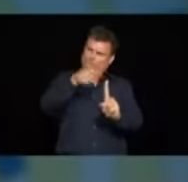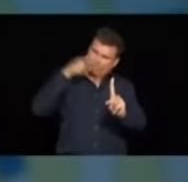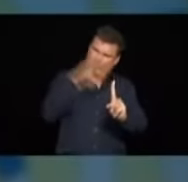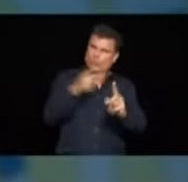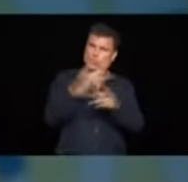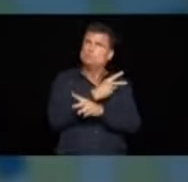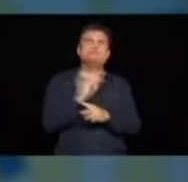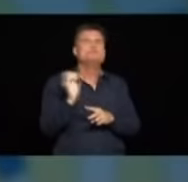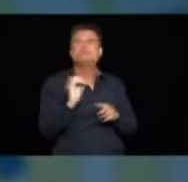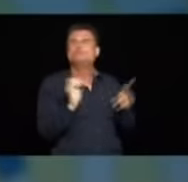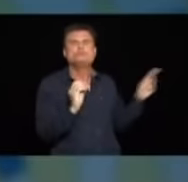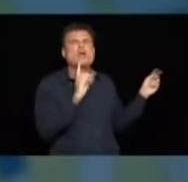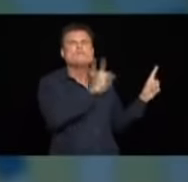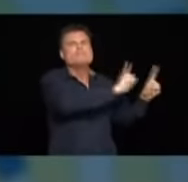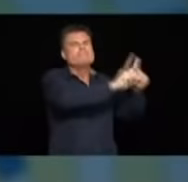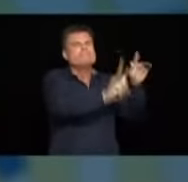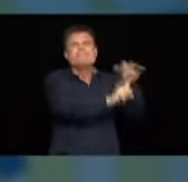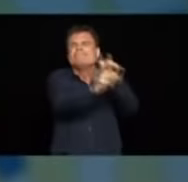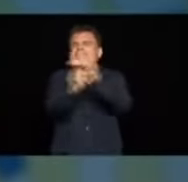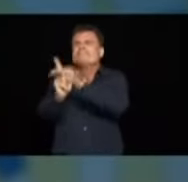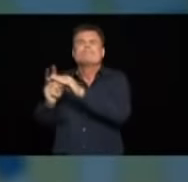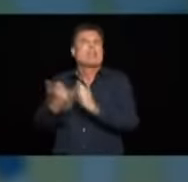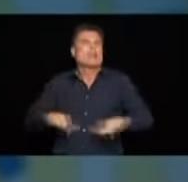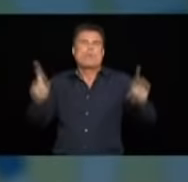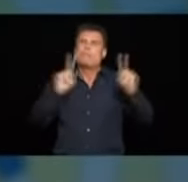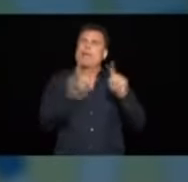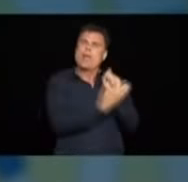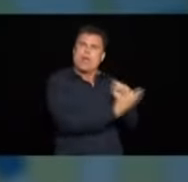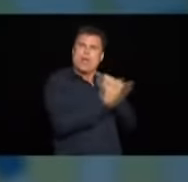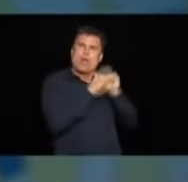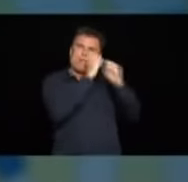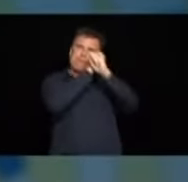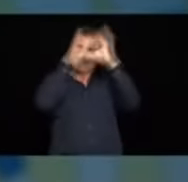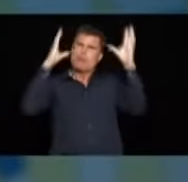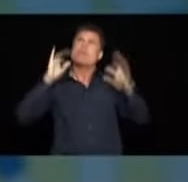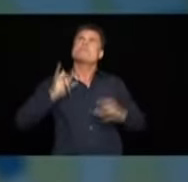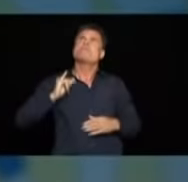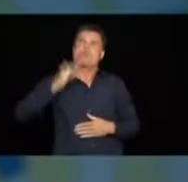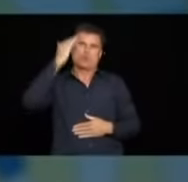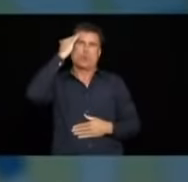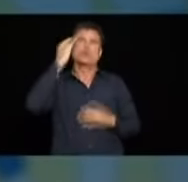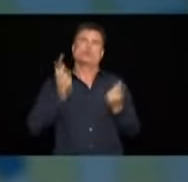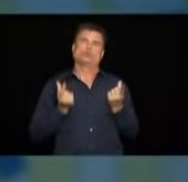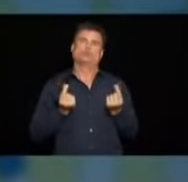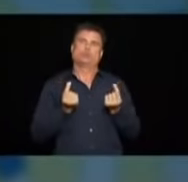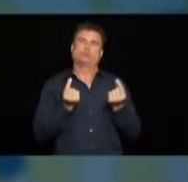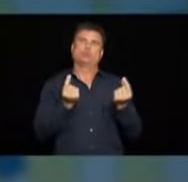increasing restrictions on what we need to do in restaurants, in bars, in nightclubs,